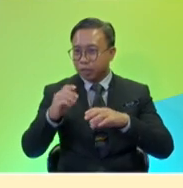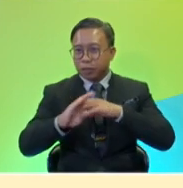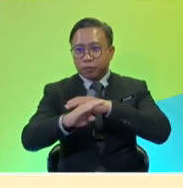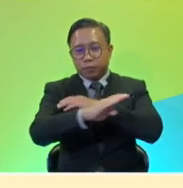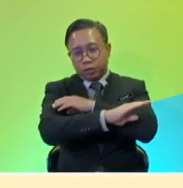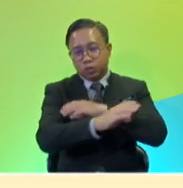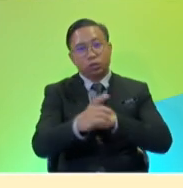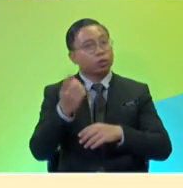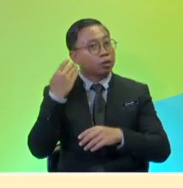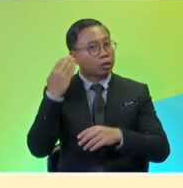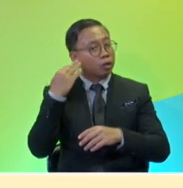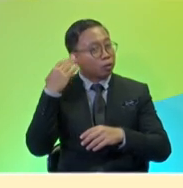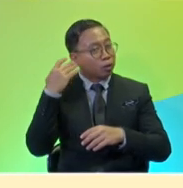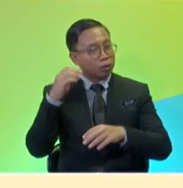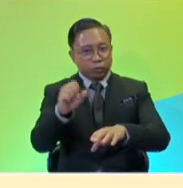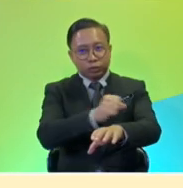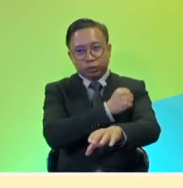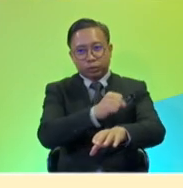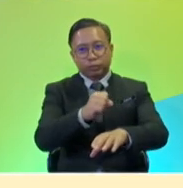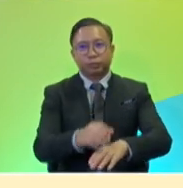song we heard earlier?